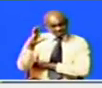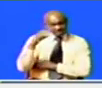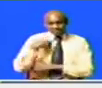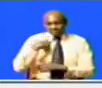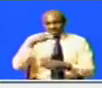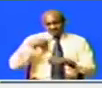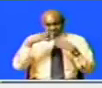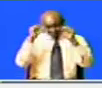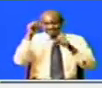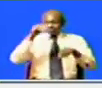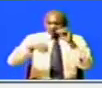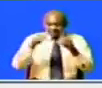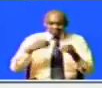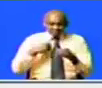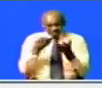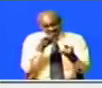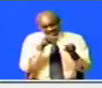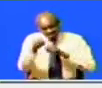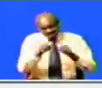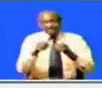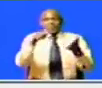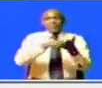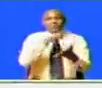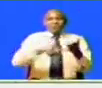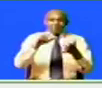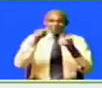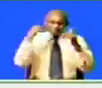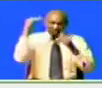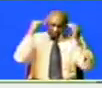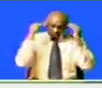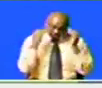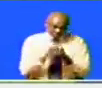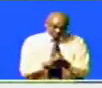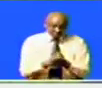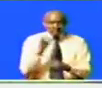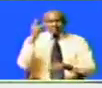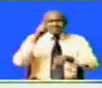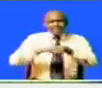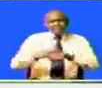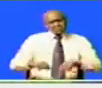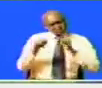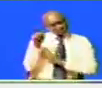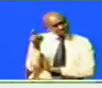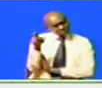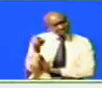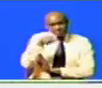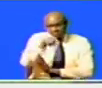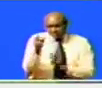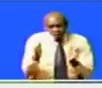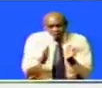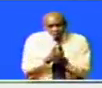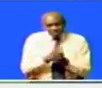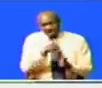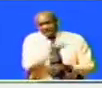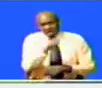over a presidential election that was nullified by the Supreme Court. For the first time, the chairman, who was not accompanied by